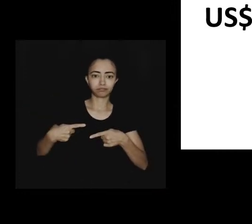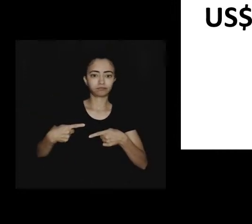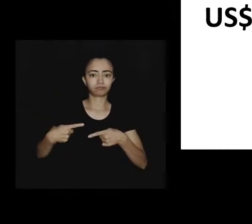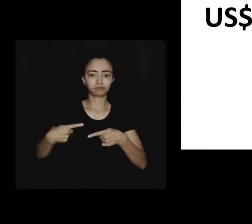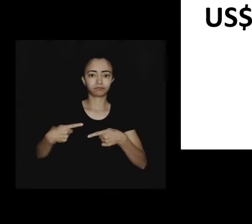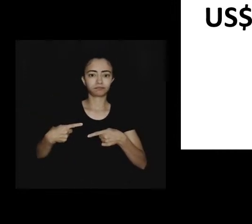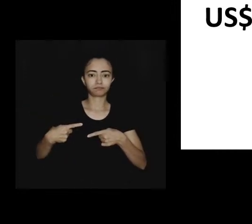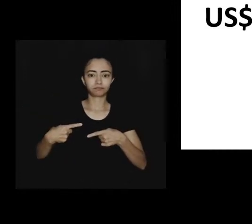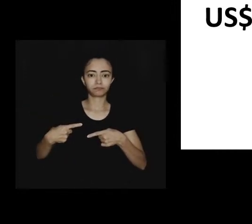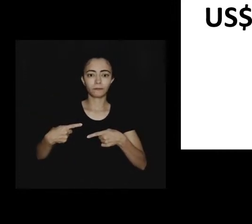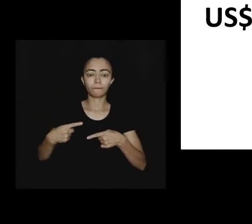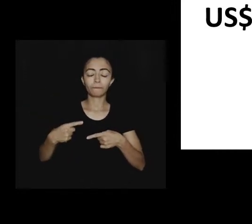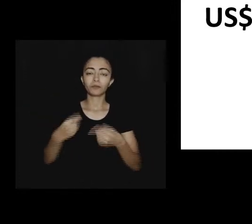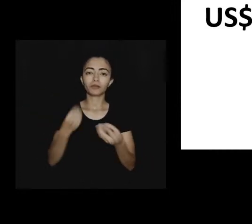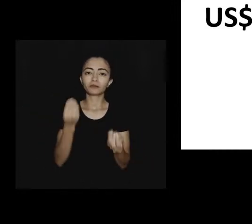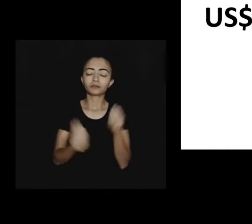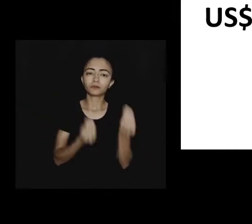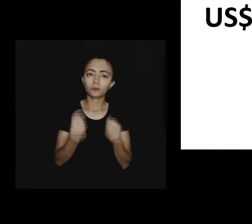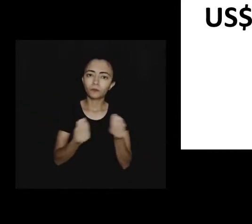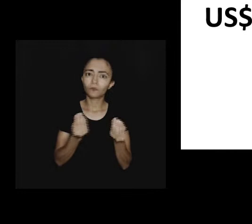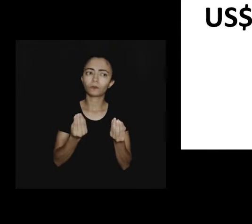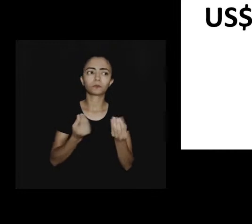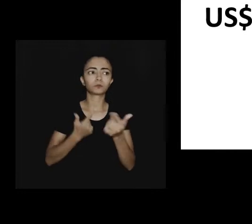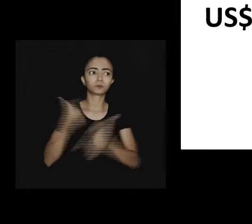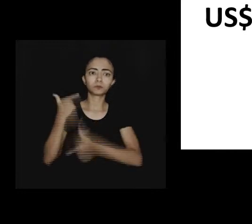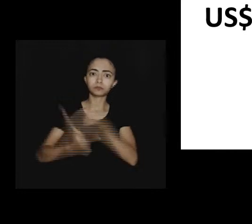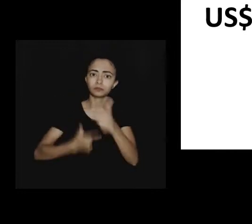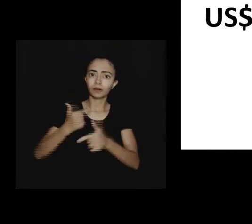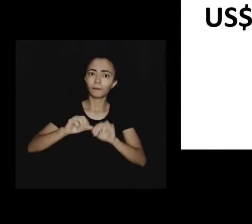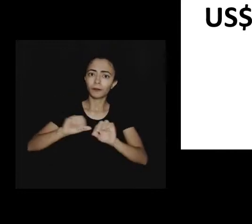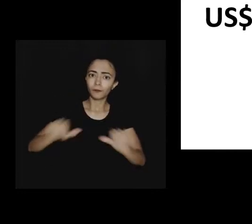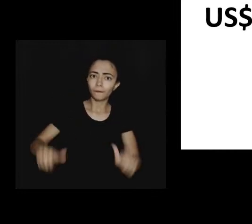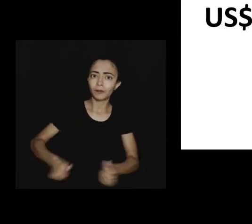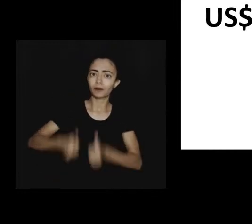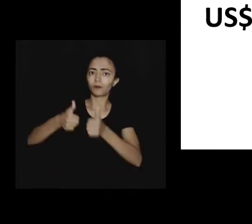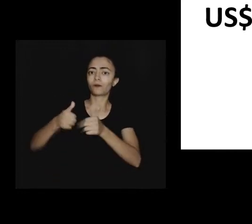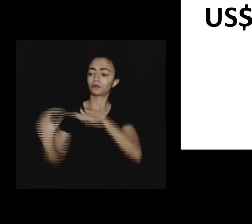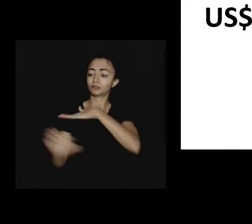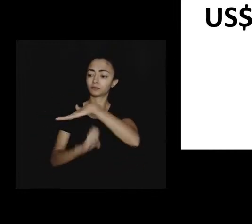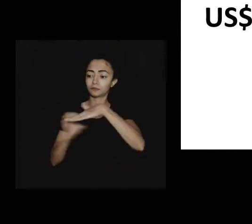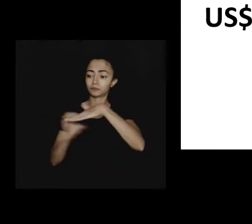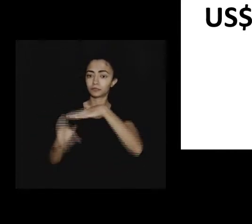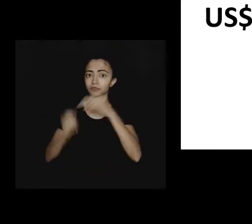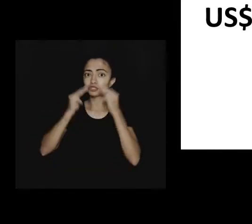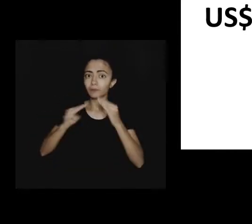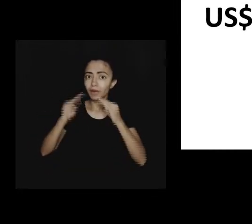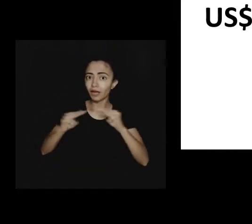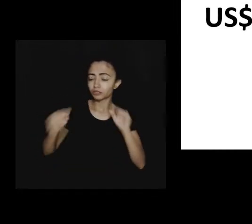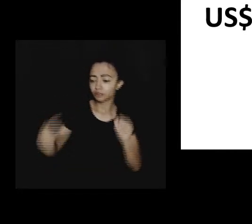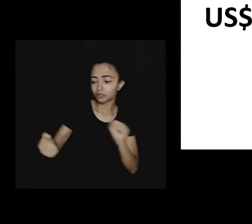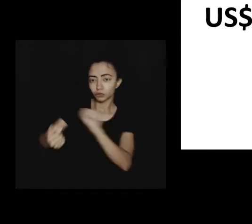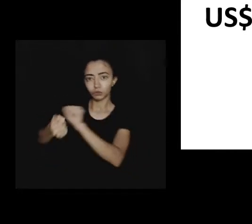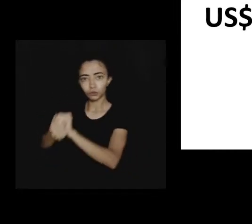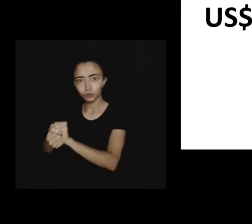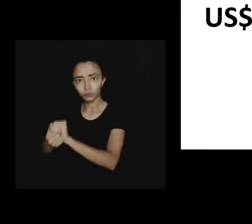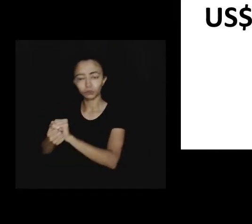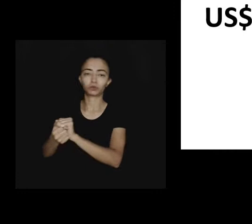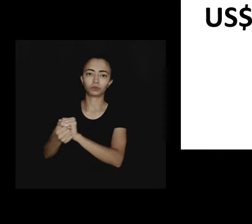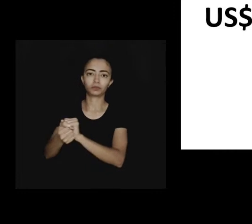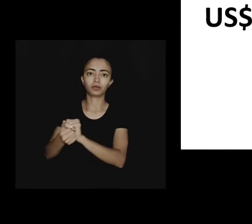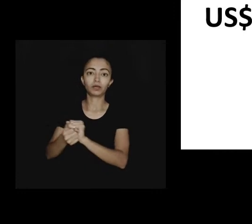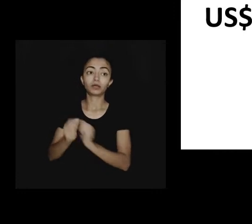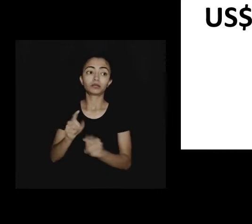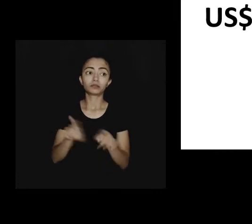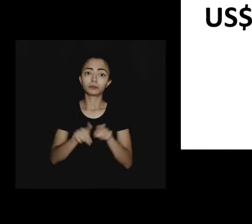breastfeeding? Why don't we come back with our own counter messaging so that they're not being totally bombarded by one side? We need to counterbalance that. And I think